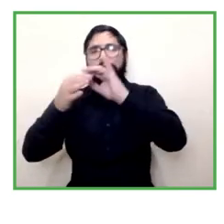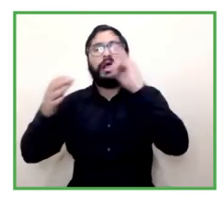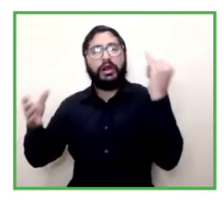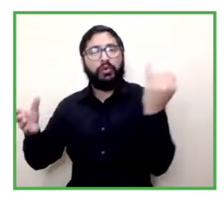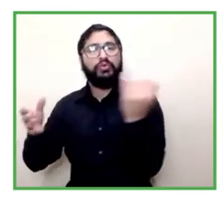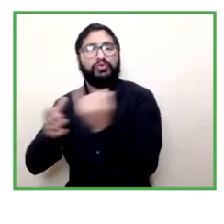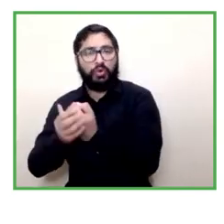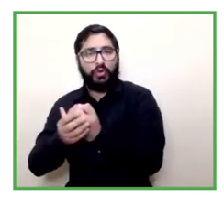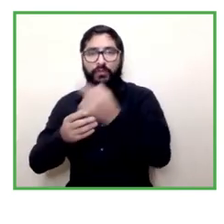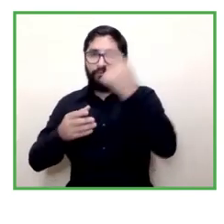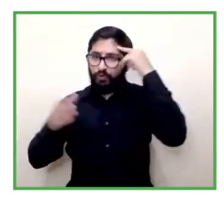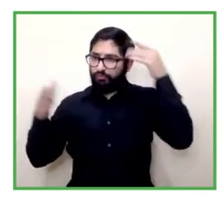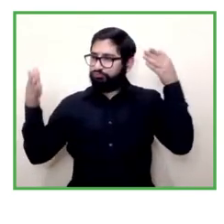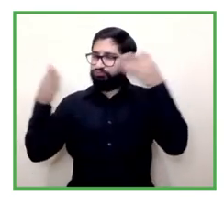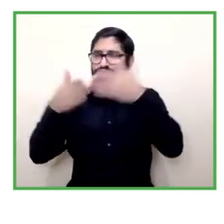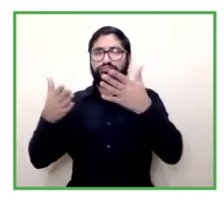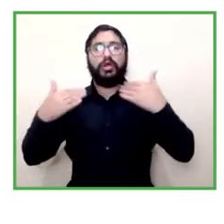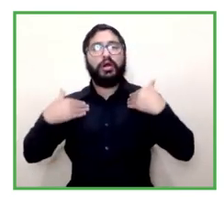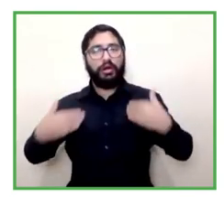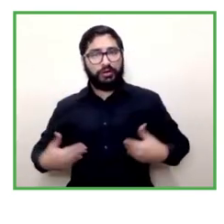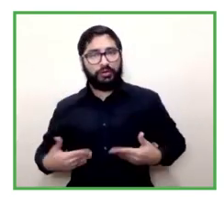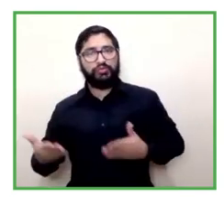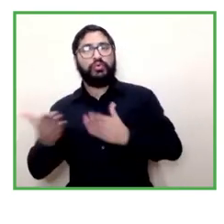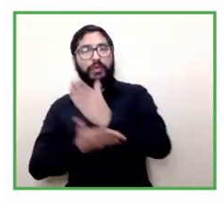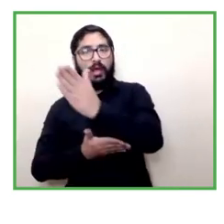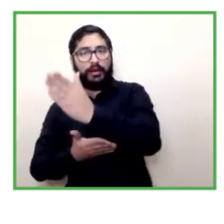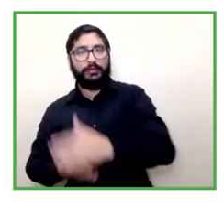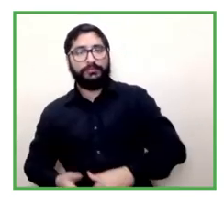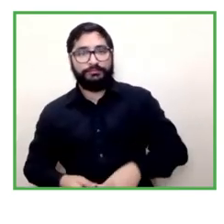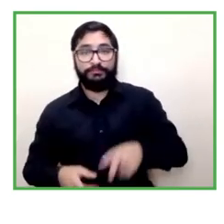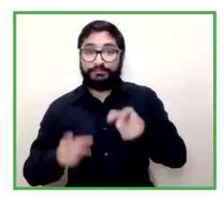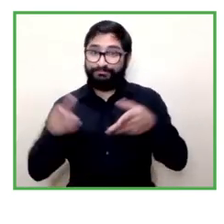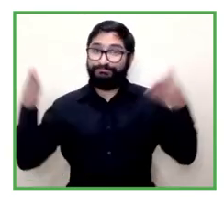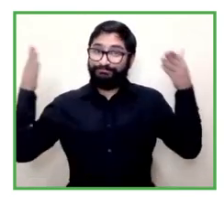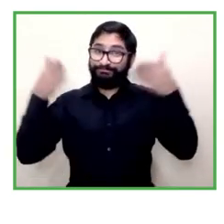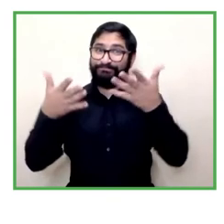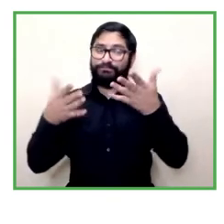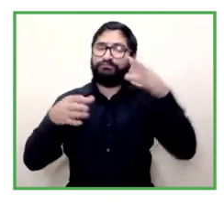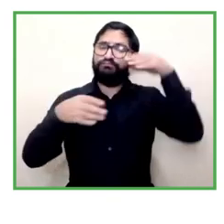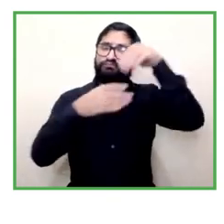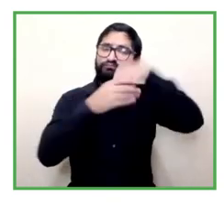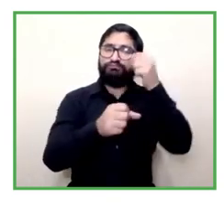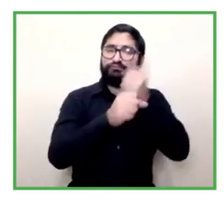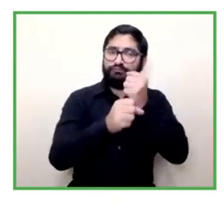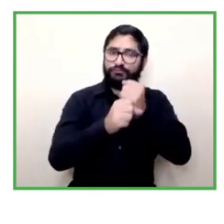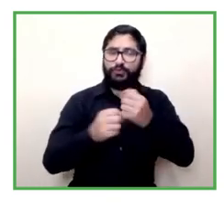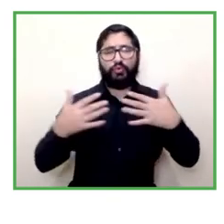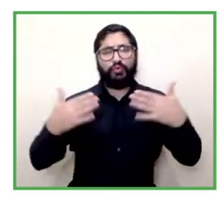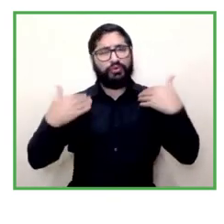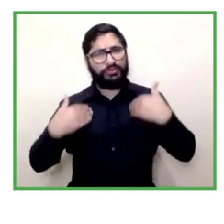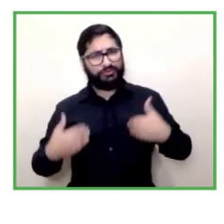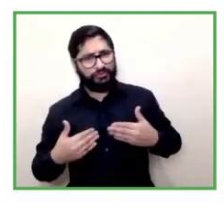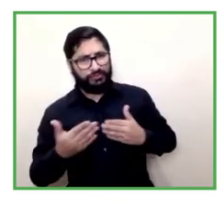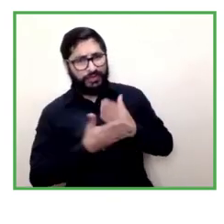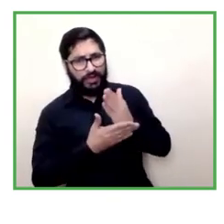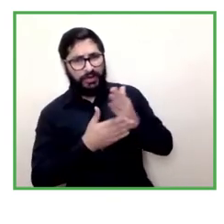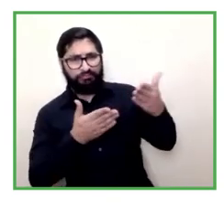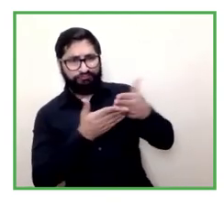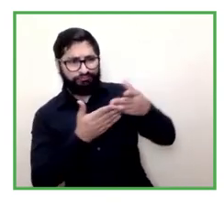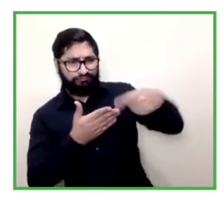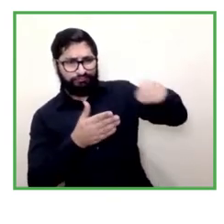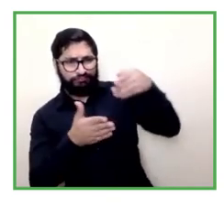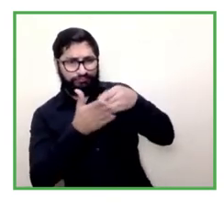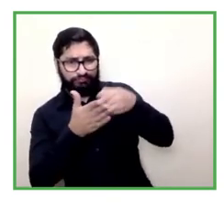rights promotion recovery those are the words repeated in all of their